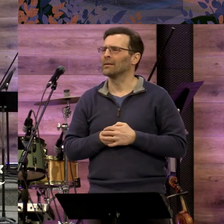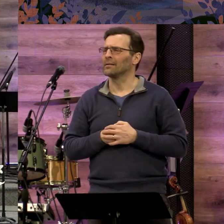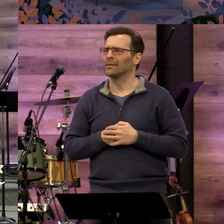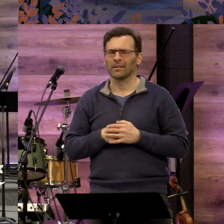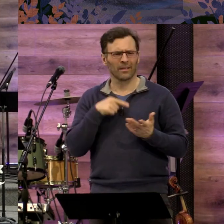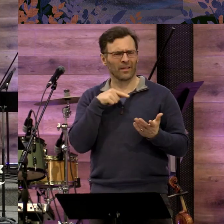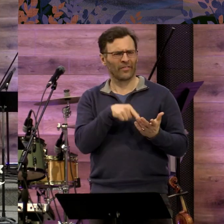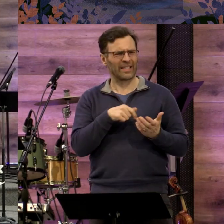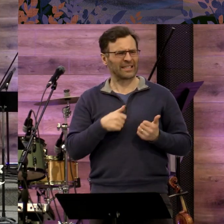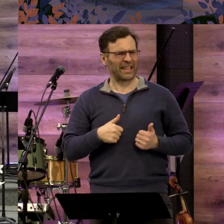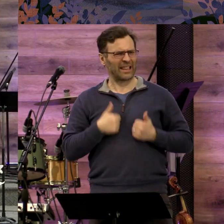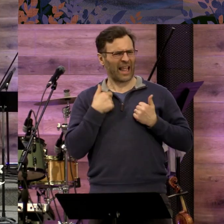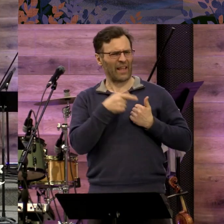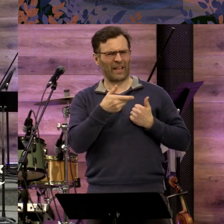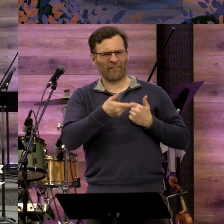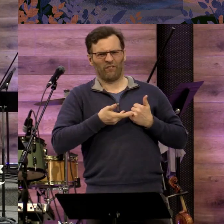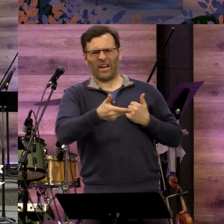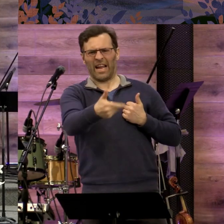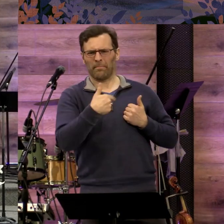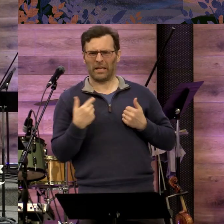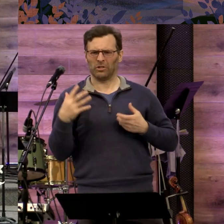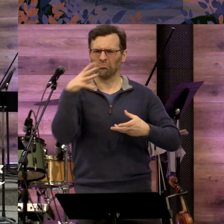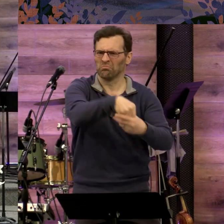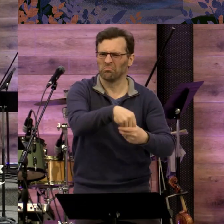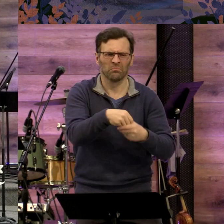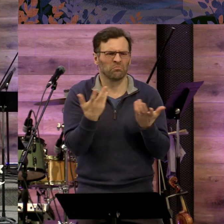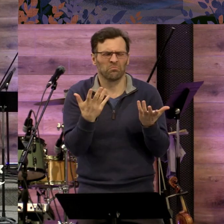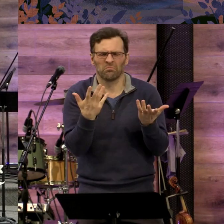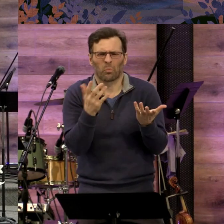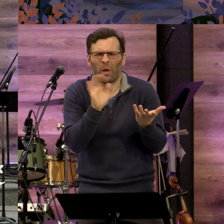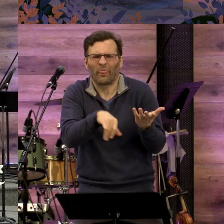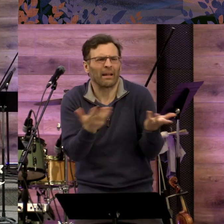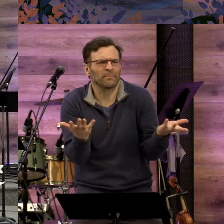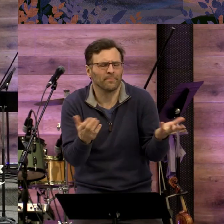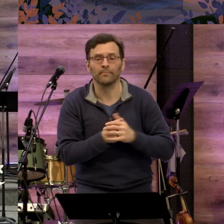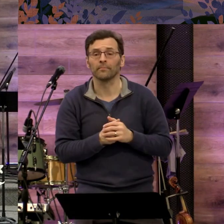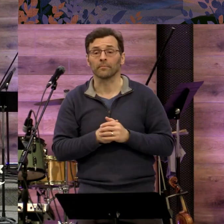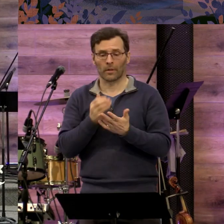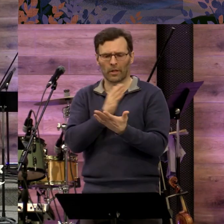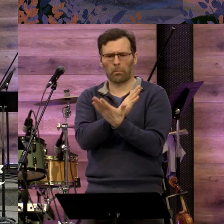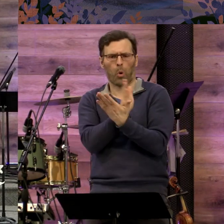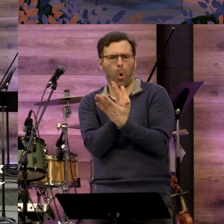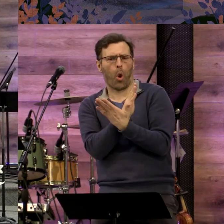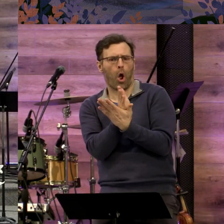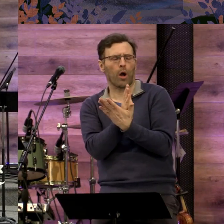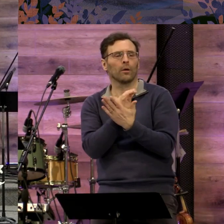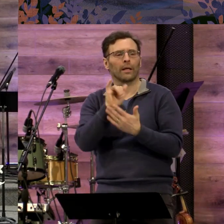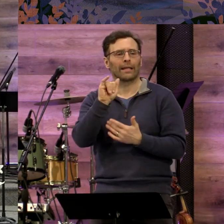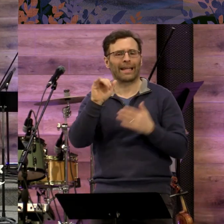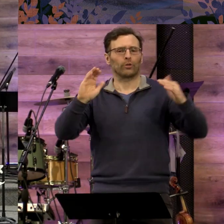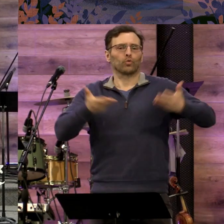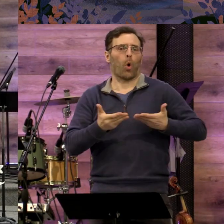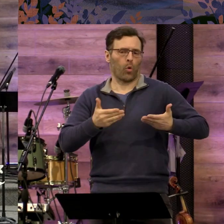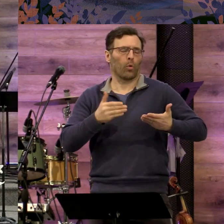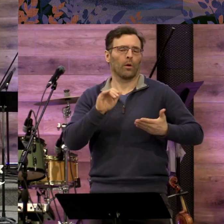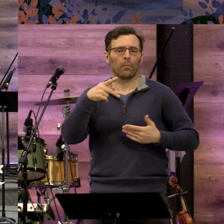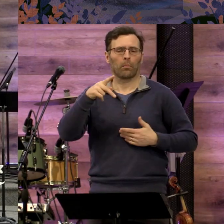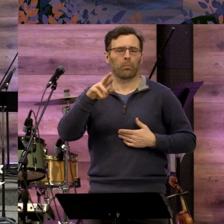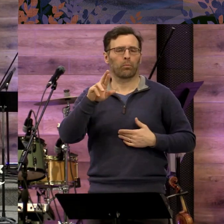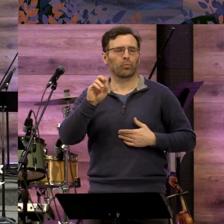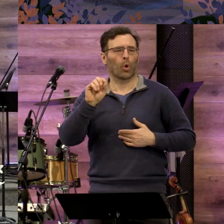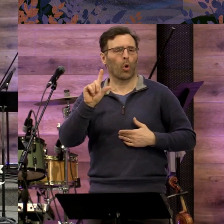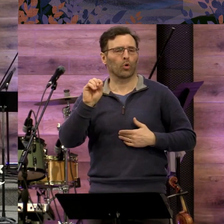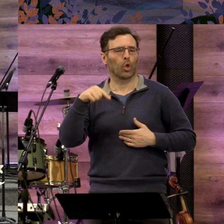is this life that he is inviting me into all about? And the prologue or the intro of John answers many of